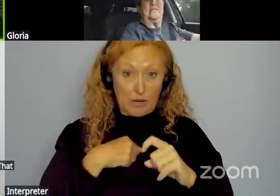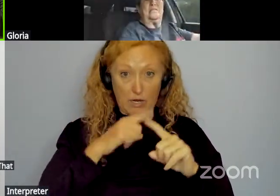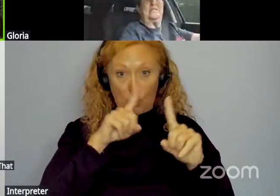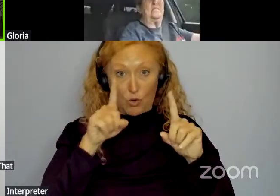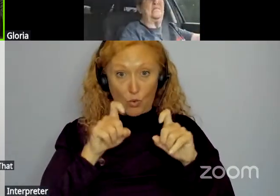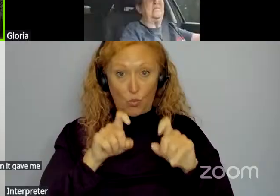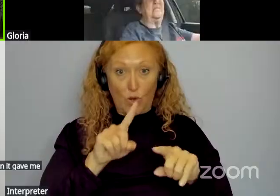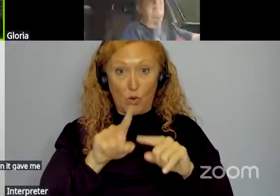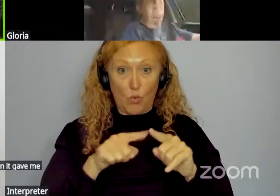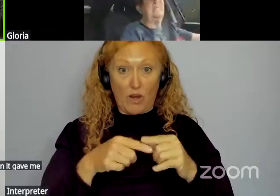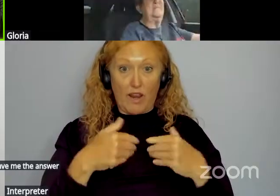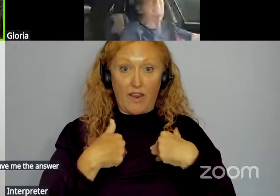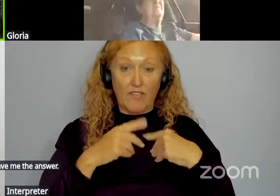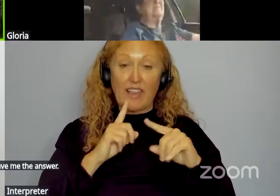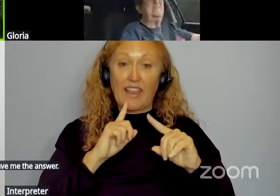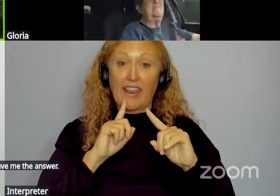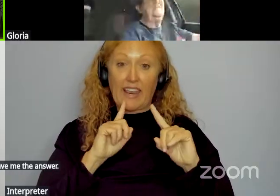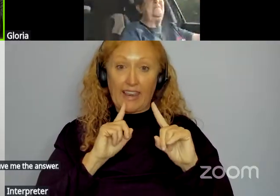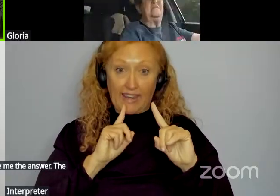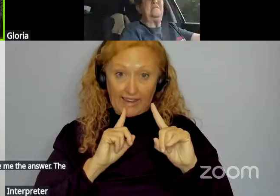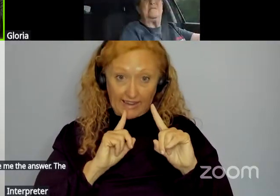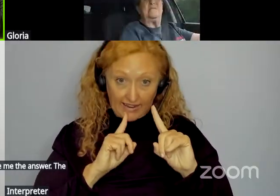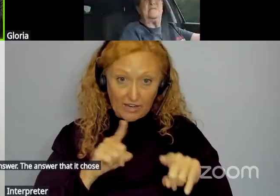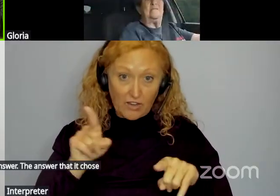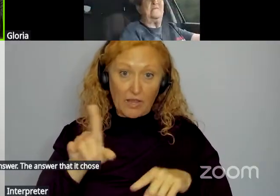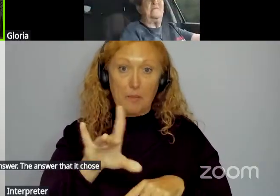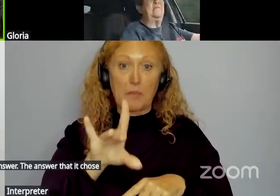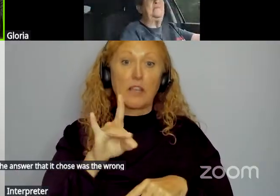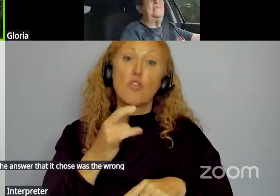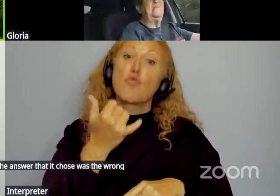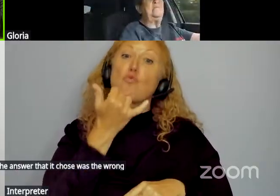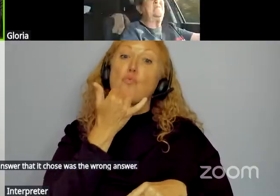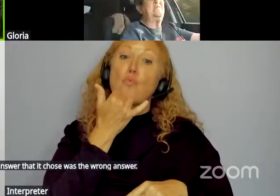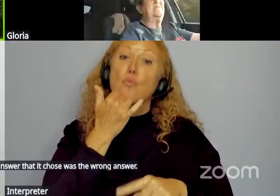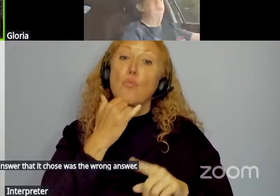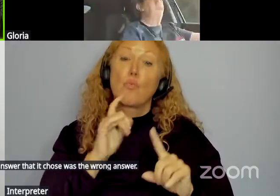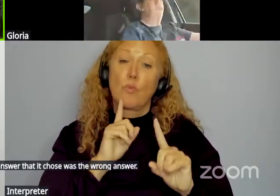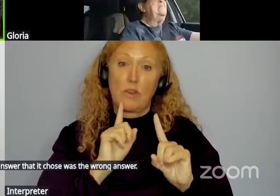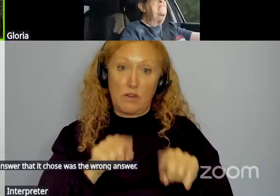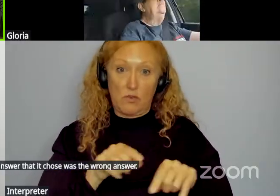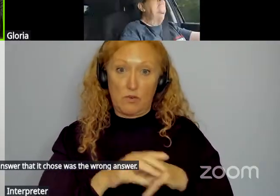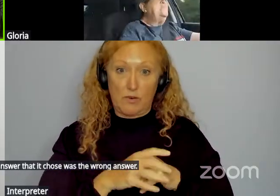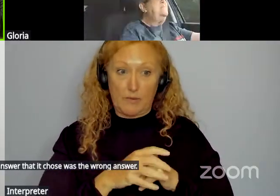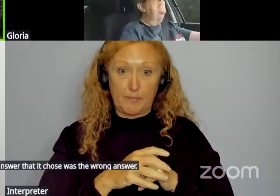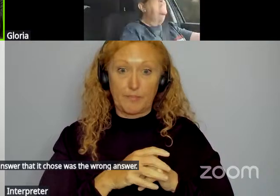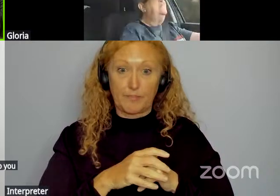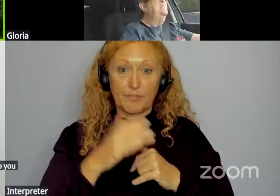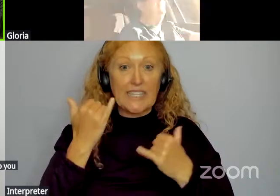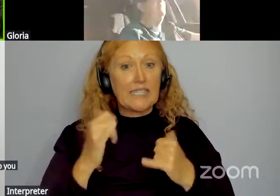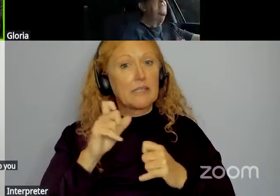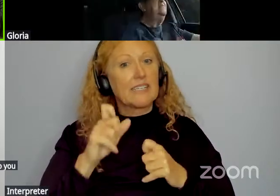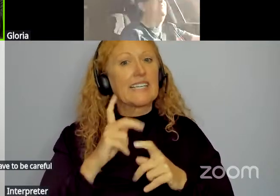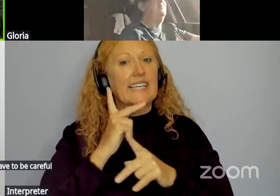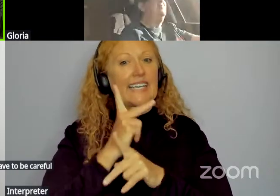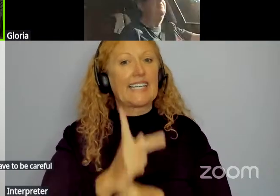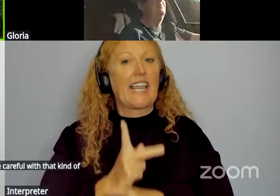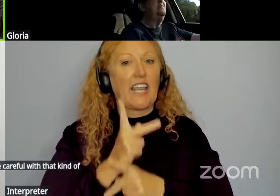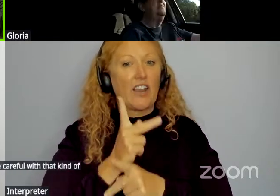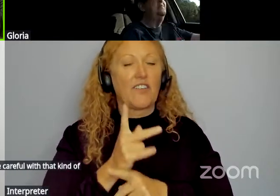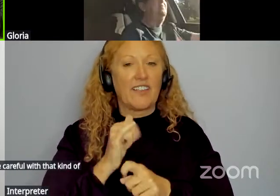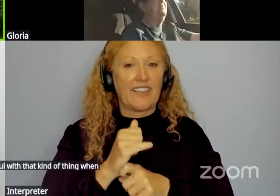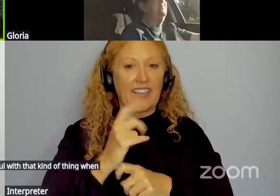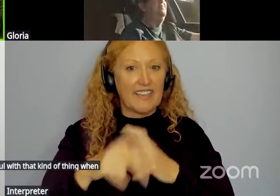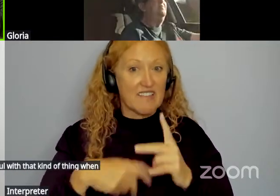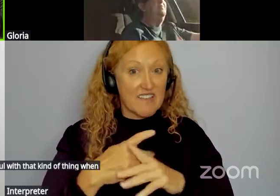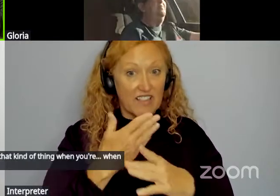gave me the answer that it chose was the wrong answer. So you still have to be careful with that kind of thing when you're